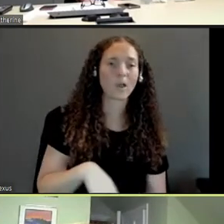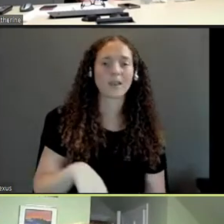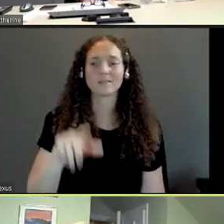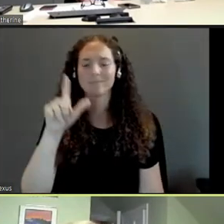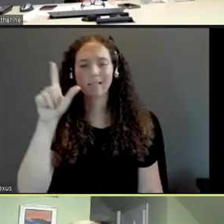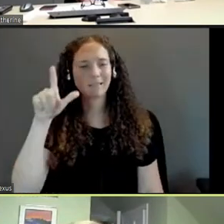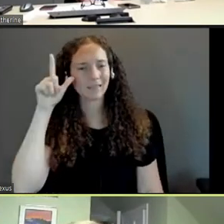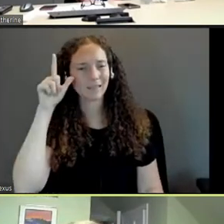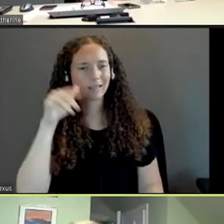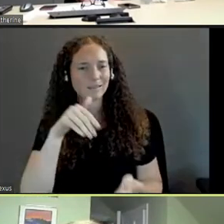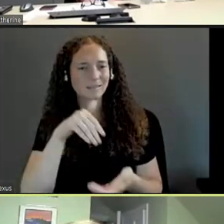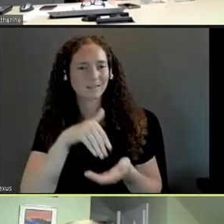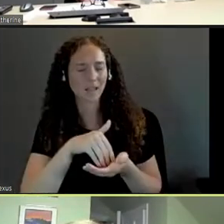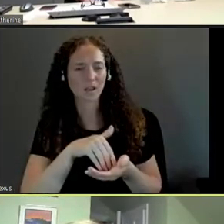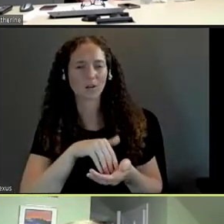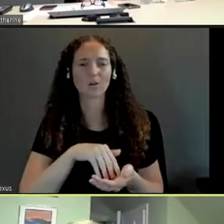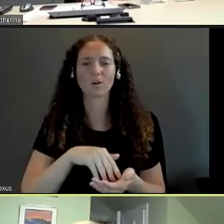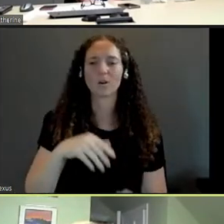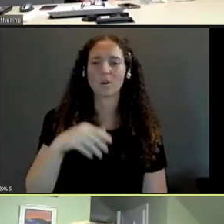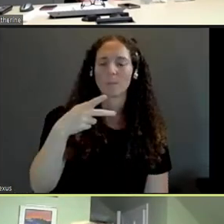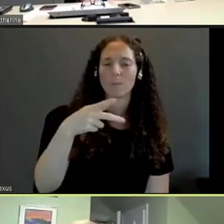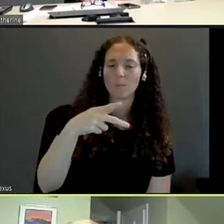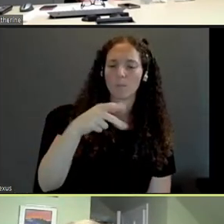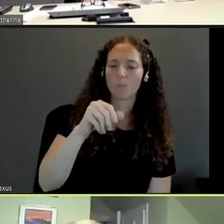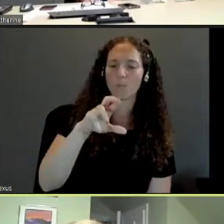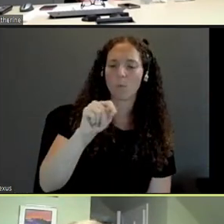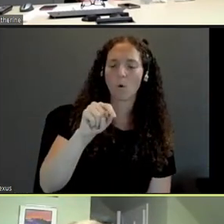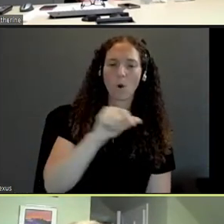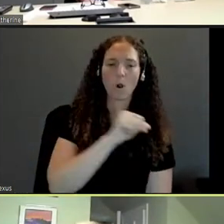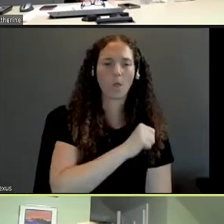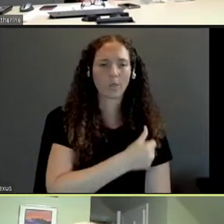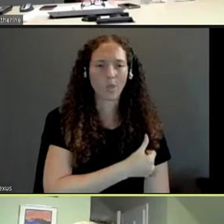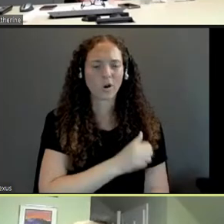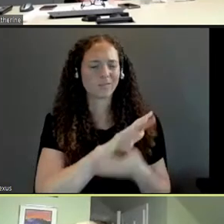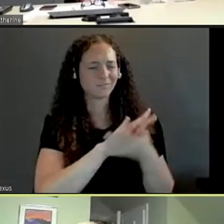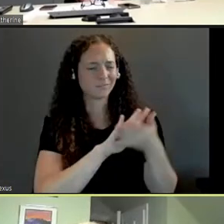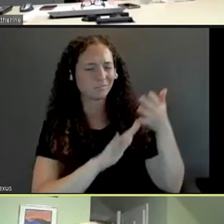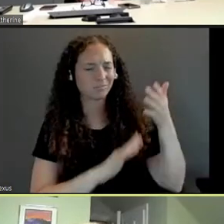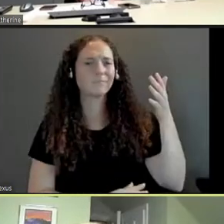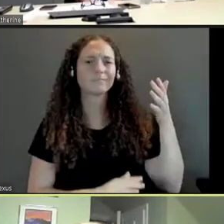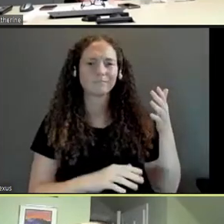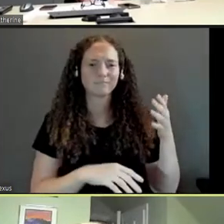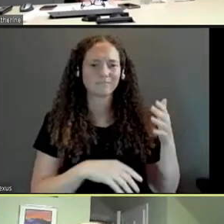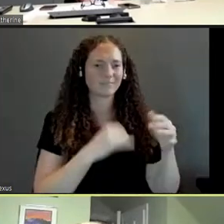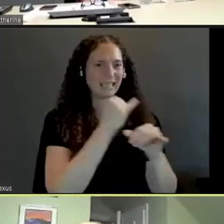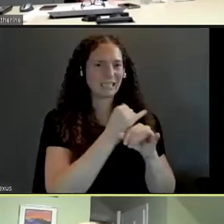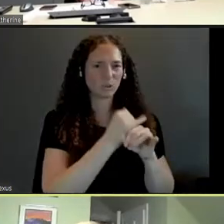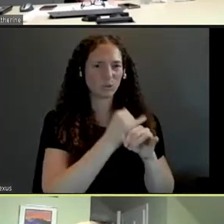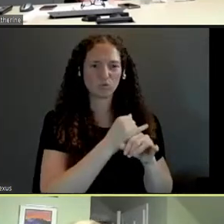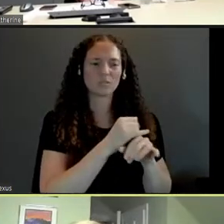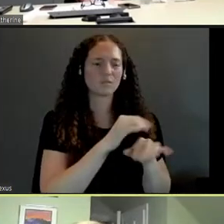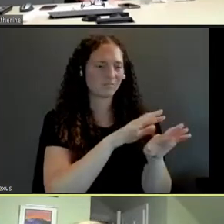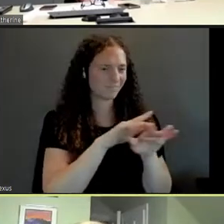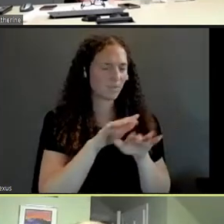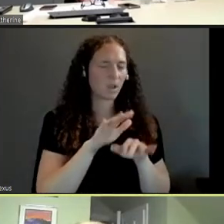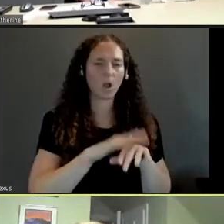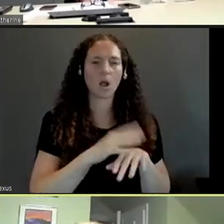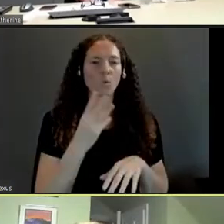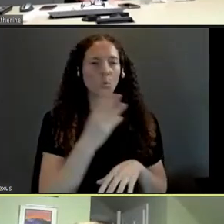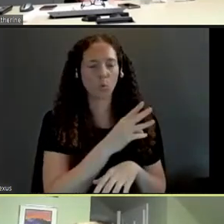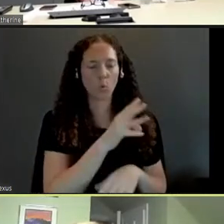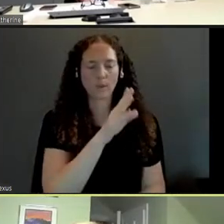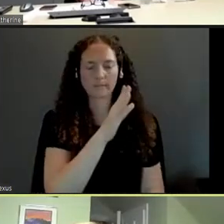to educational and medical institutions located on the West Side. I question whether you've done enough market